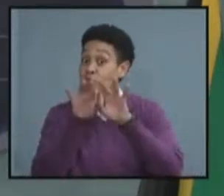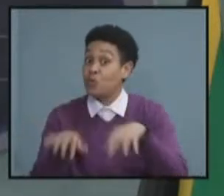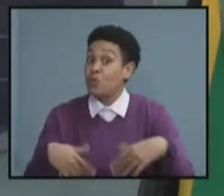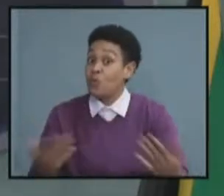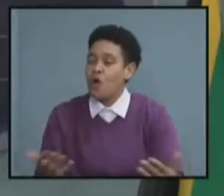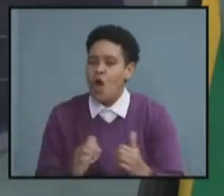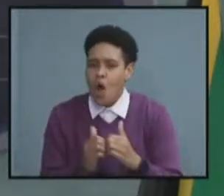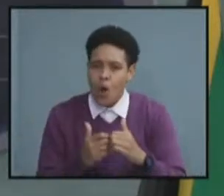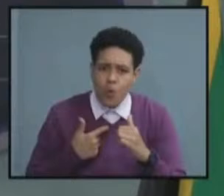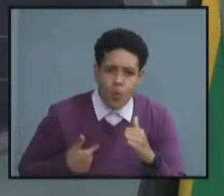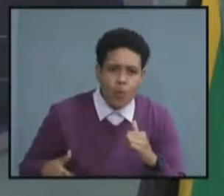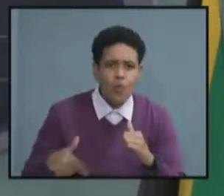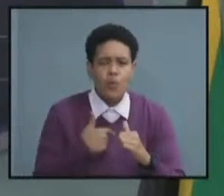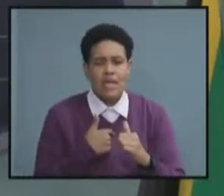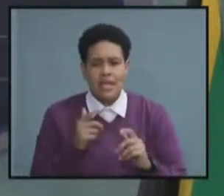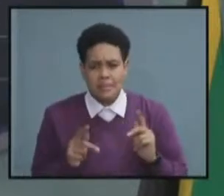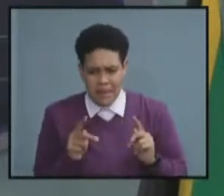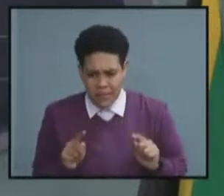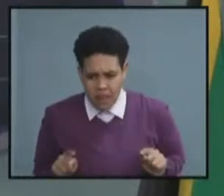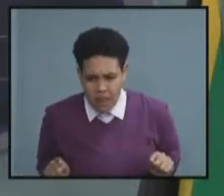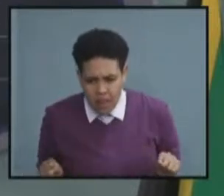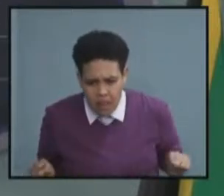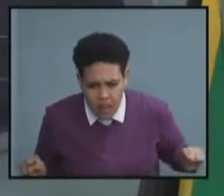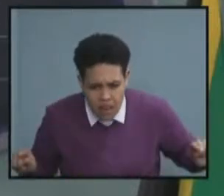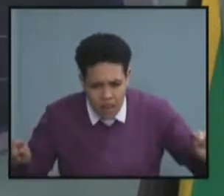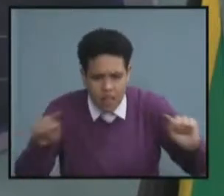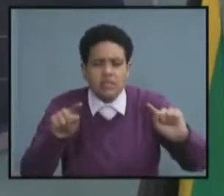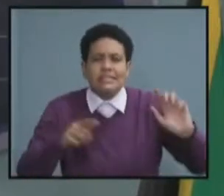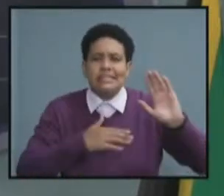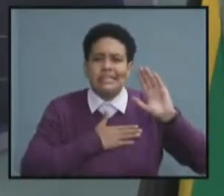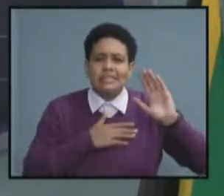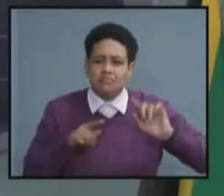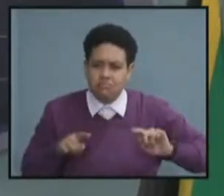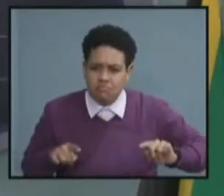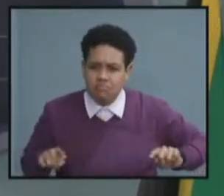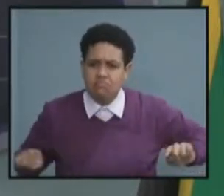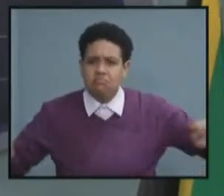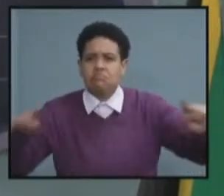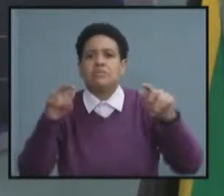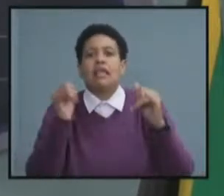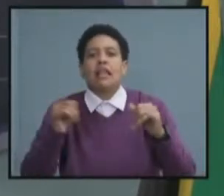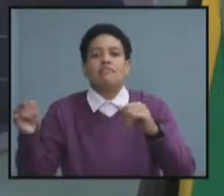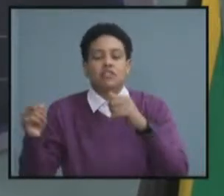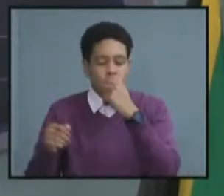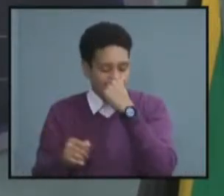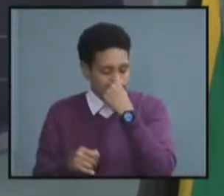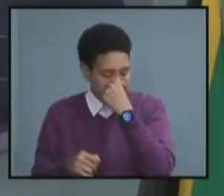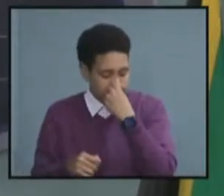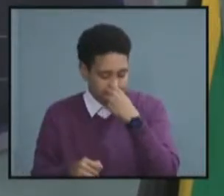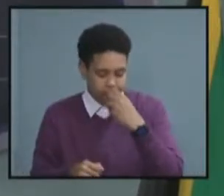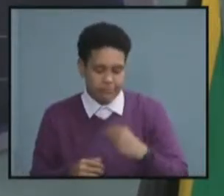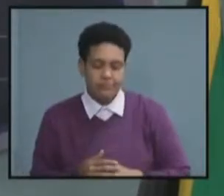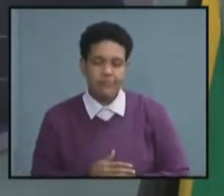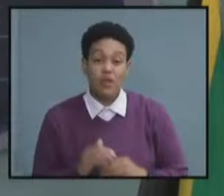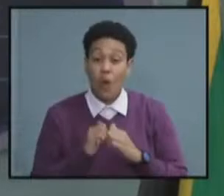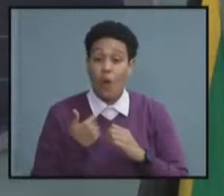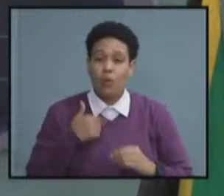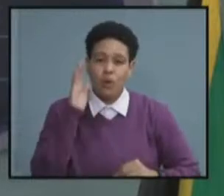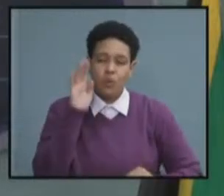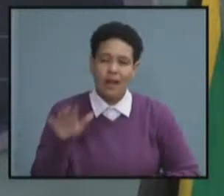how we as a people, or we as citizens, or we as individuals, how we will